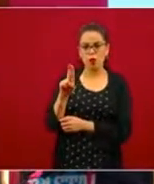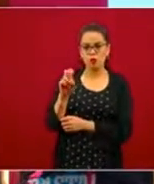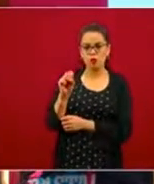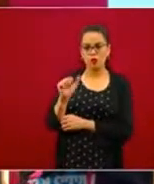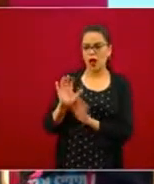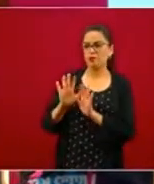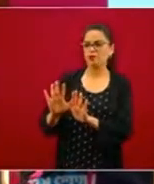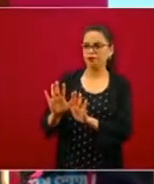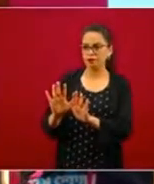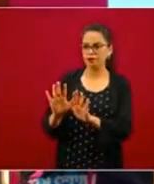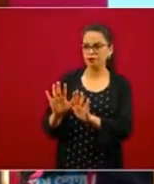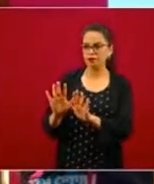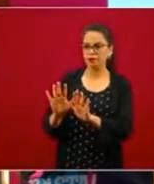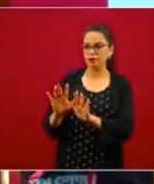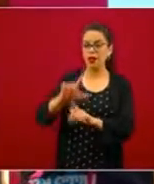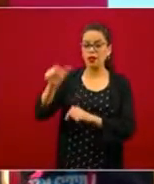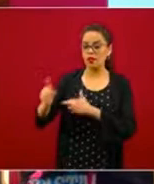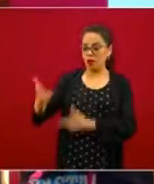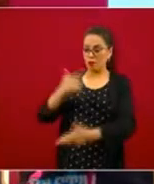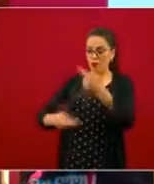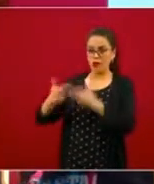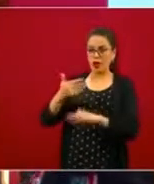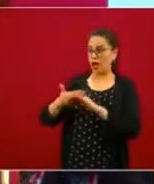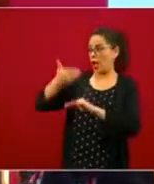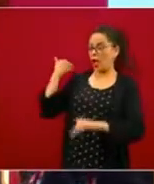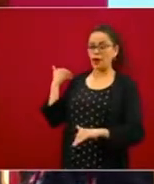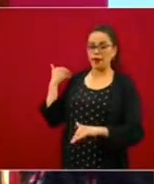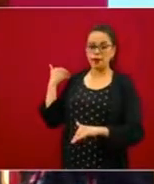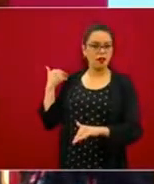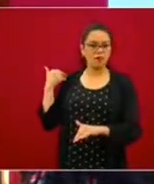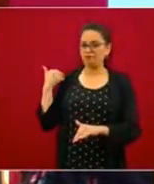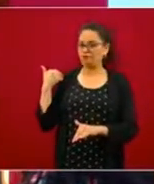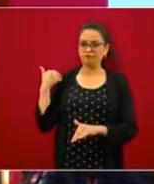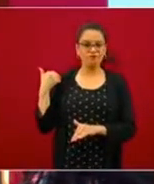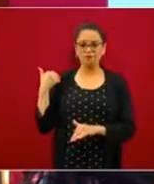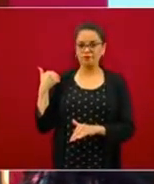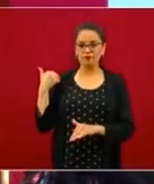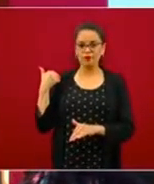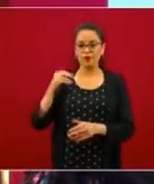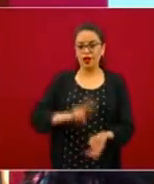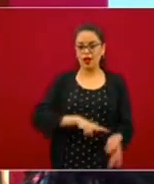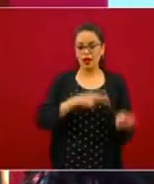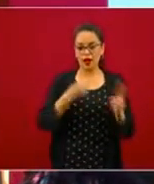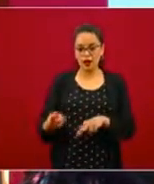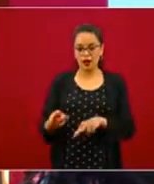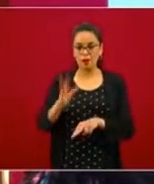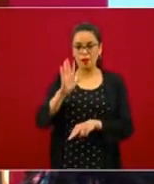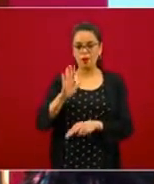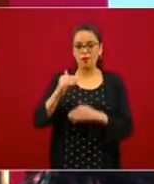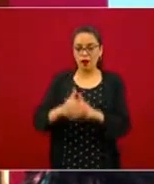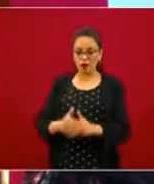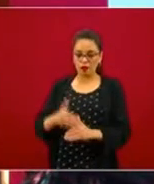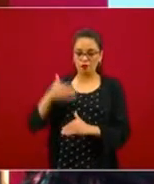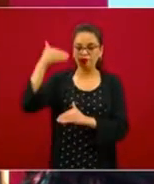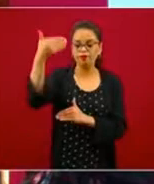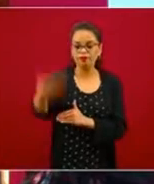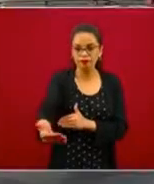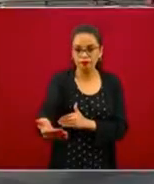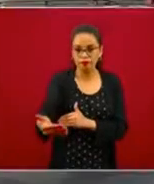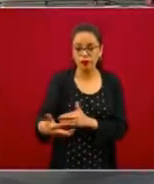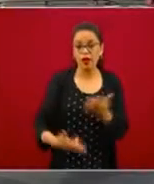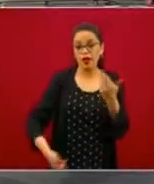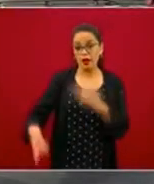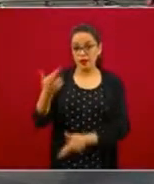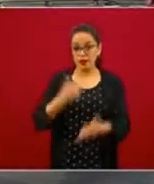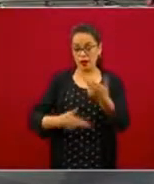pausa our regresamos lives. al momento donde And estábamos. then when No we es así. resume it, we go Es como back si to lo hubiéramos normal. But adelantado it's de not like capítulo. that. It's Vamos a like regresar a los forwarding ciclos the laborales movie.